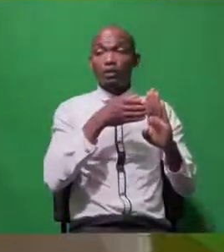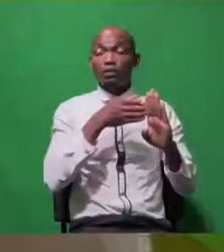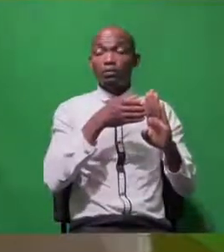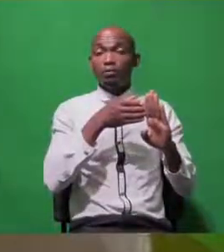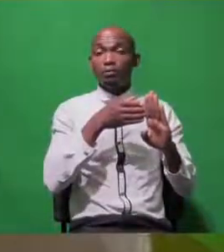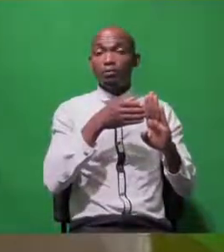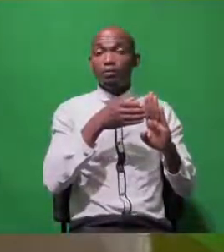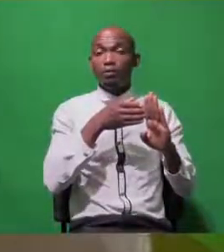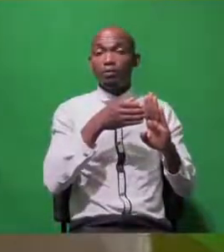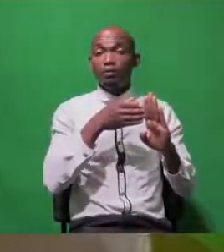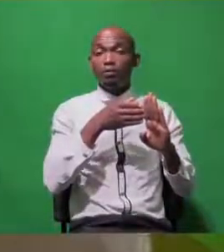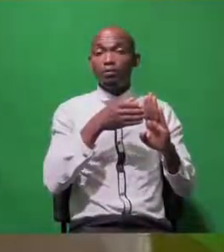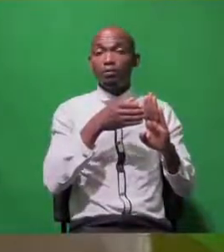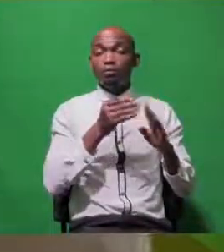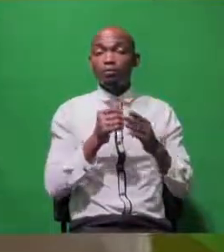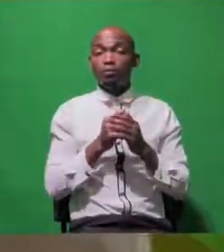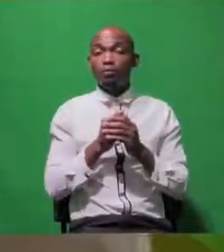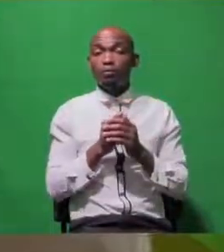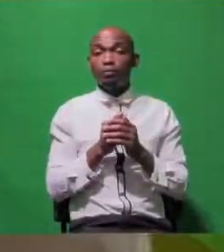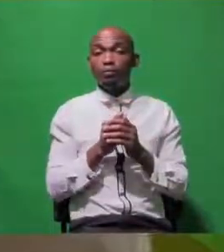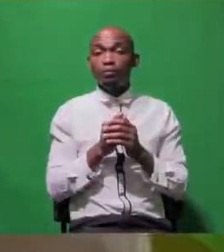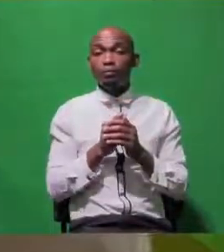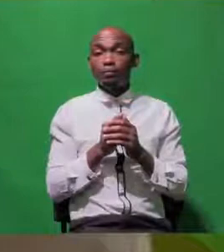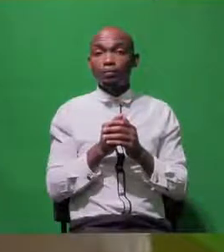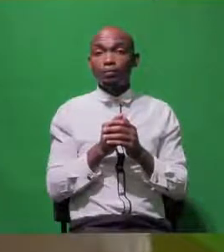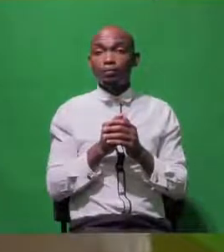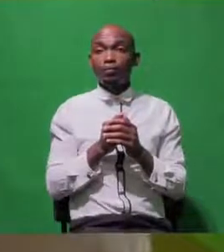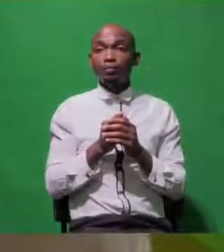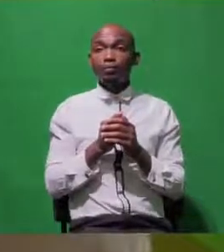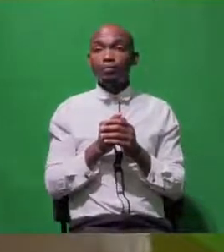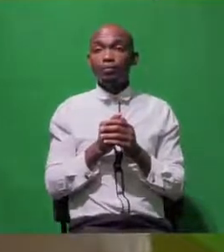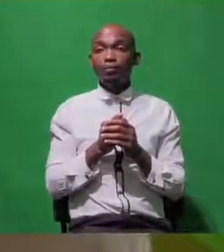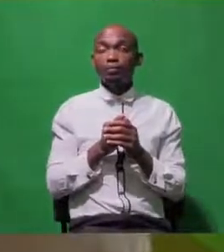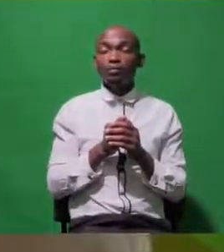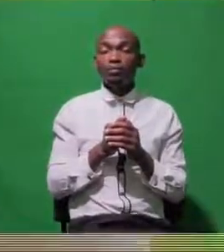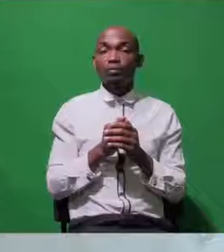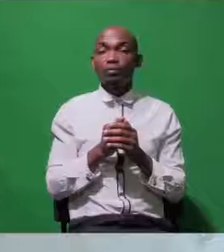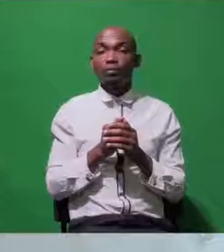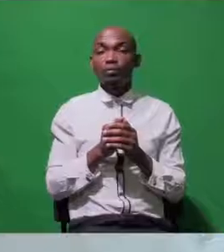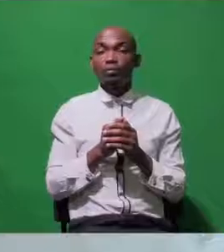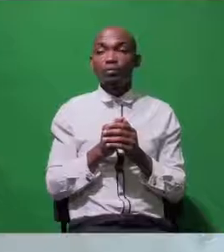instill obedience and discipline. To instill